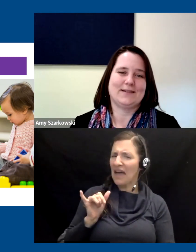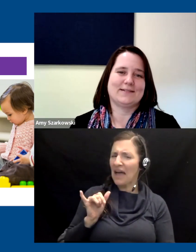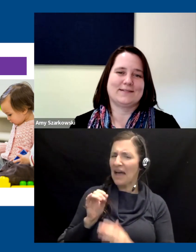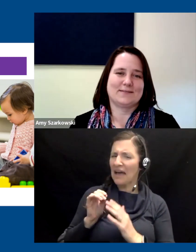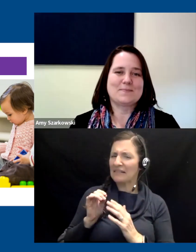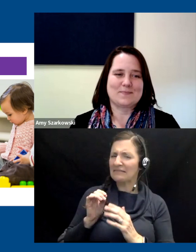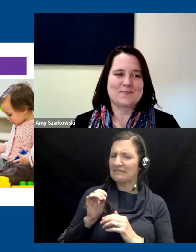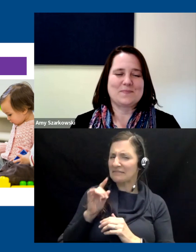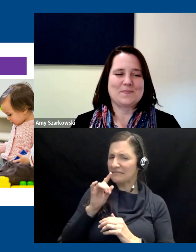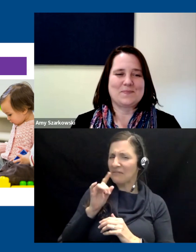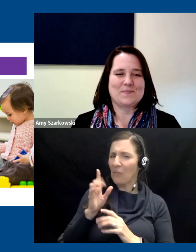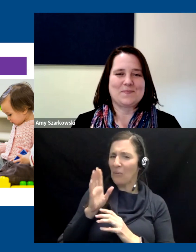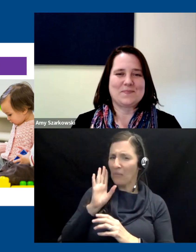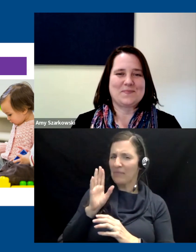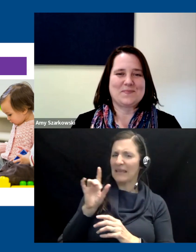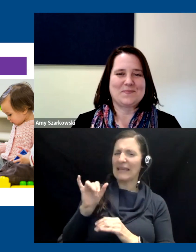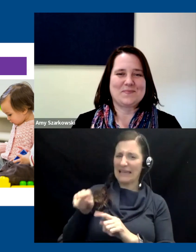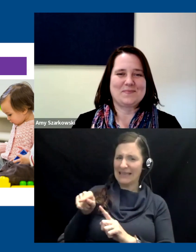toy.